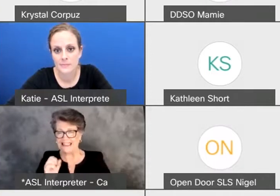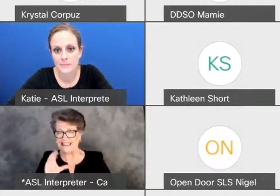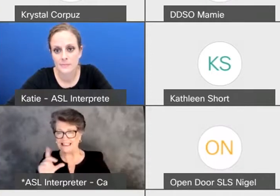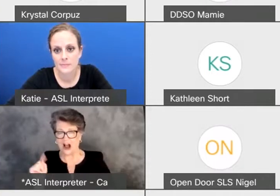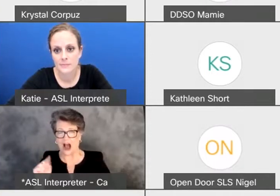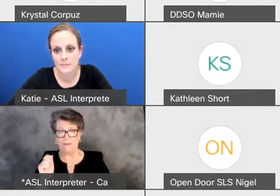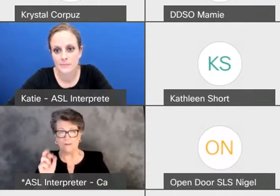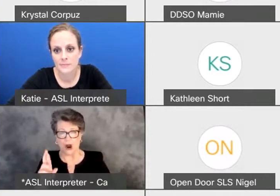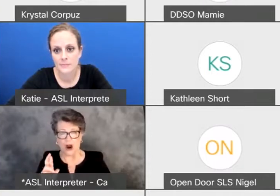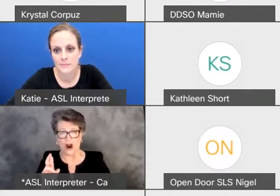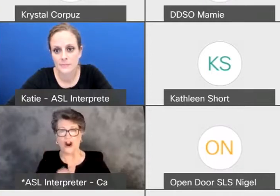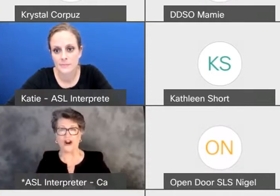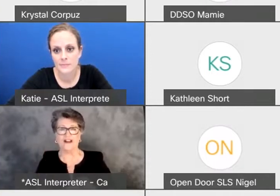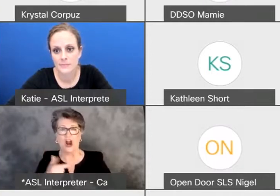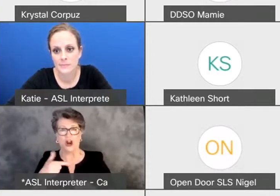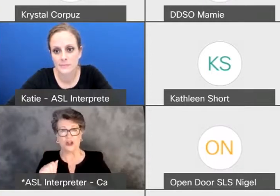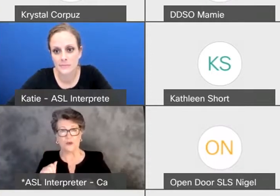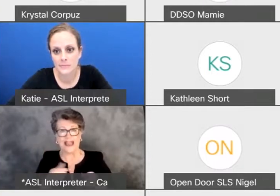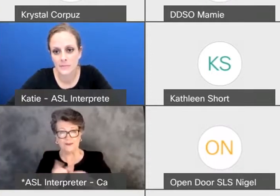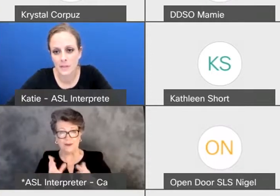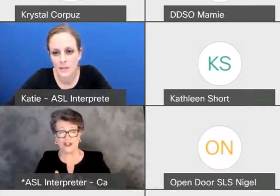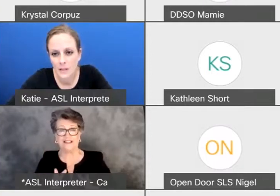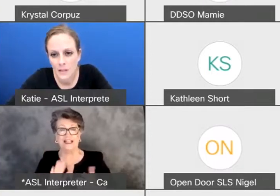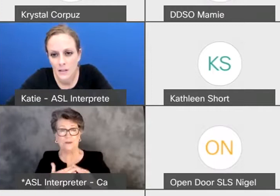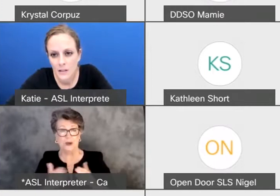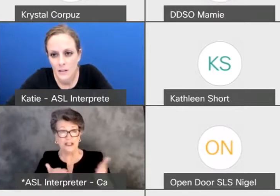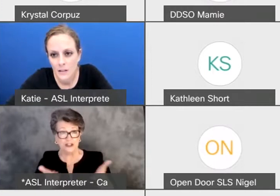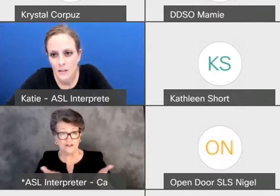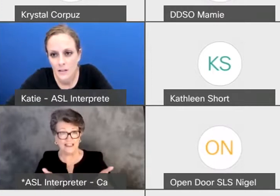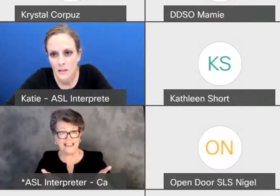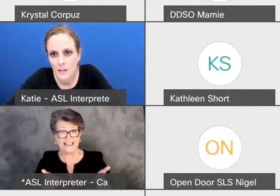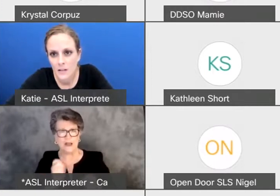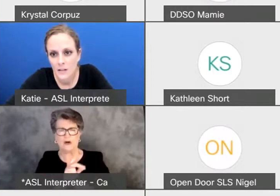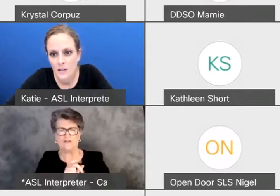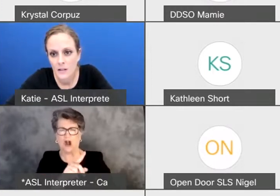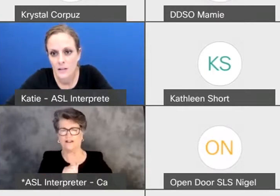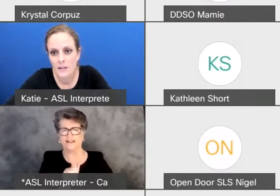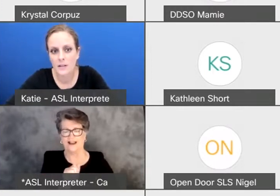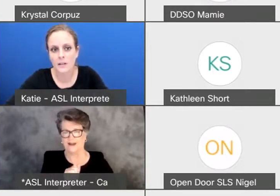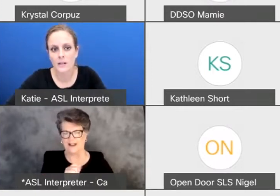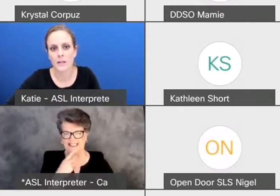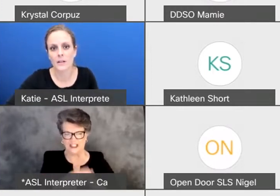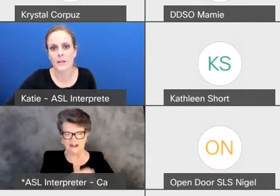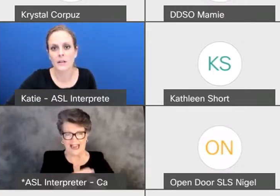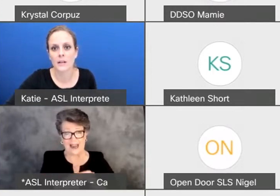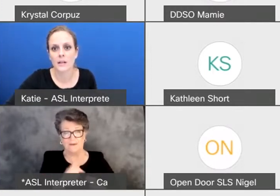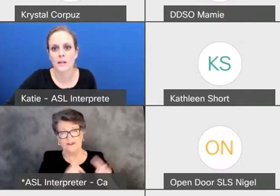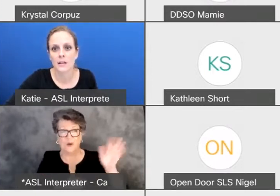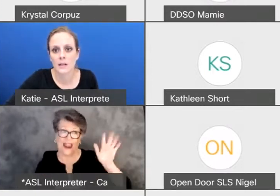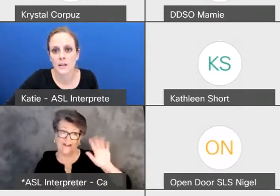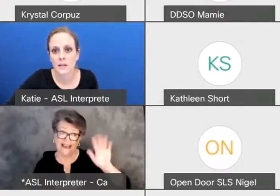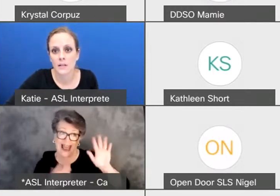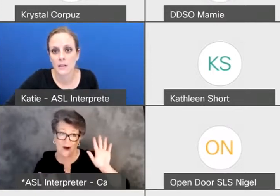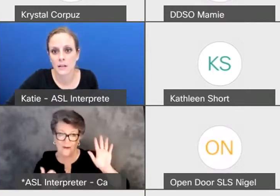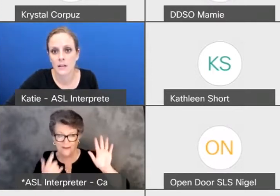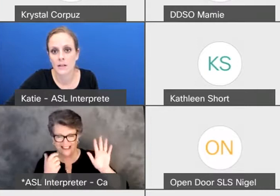morning, Scott, one of our QA specialists in community services. And if you work for Alta, and I haven't said your name yet, you have to like wave at the camera now, because I